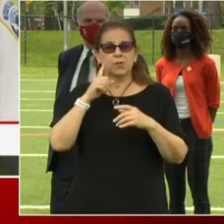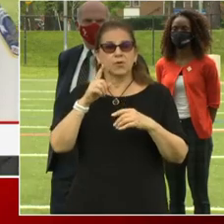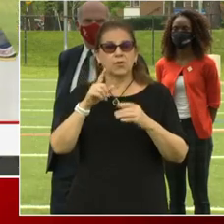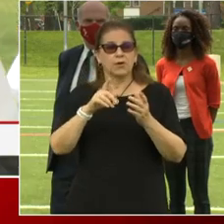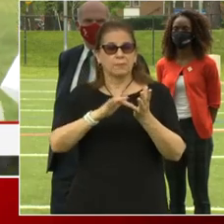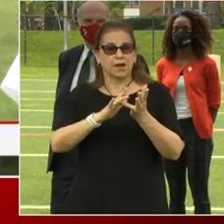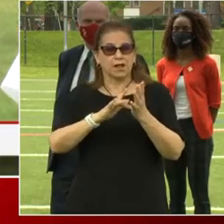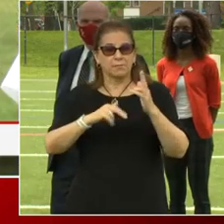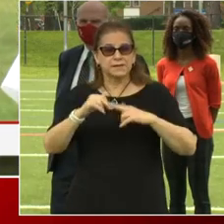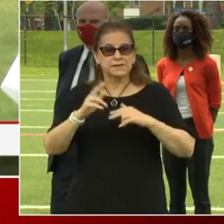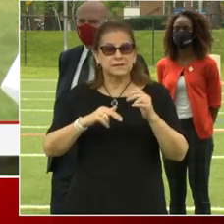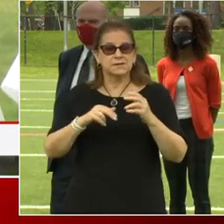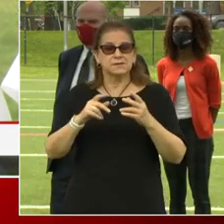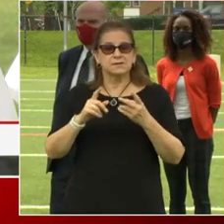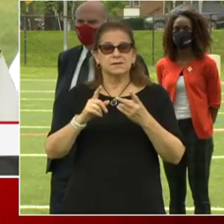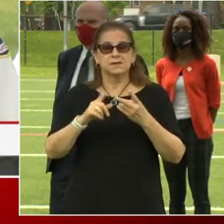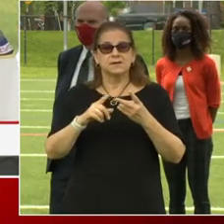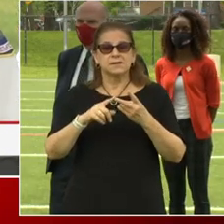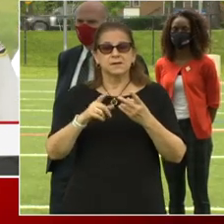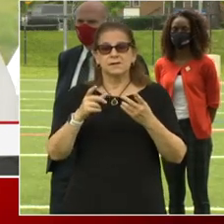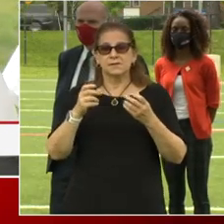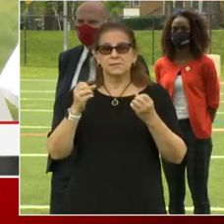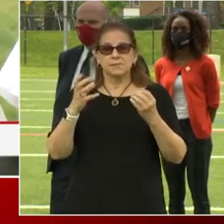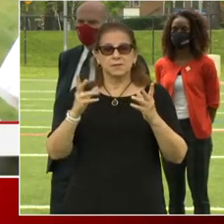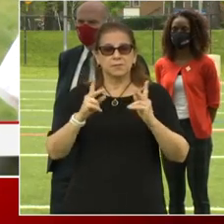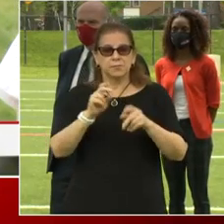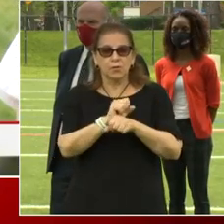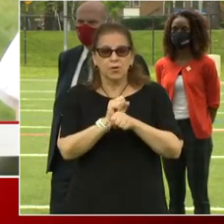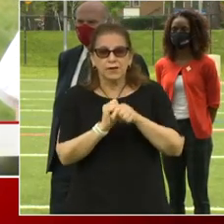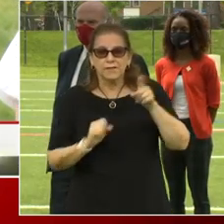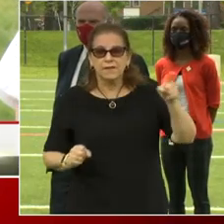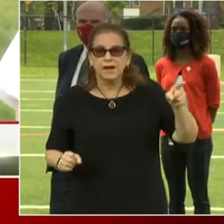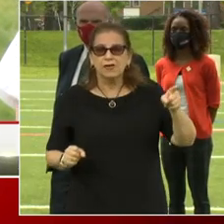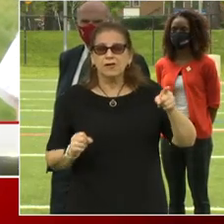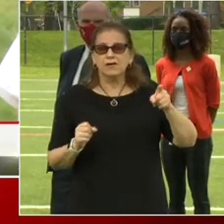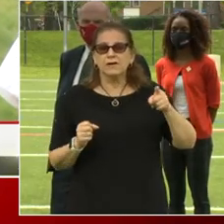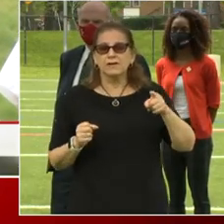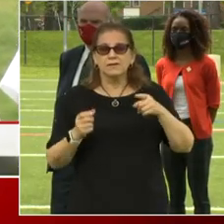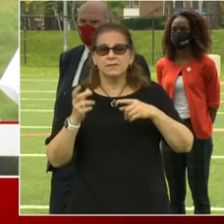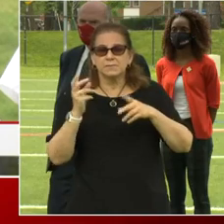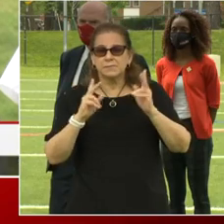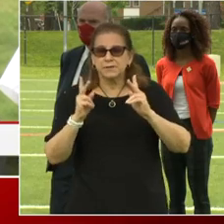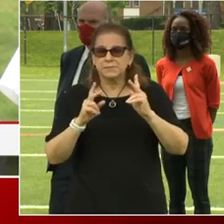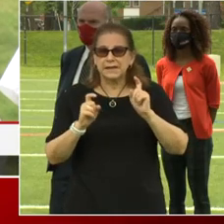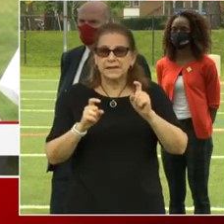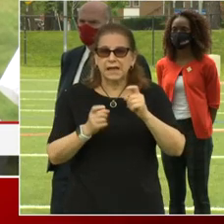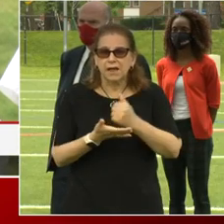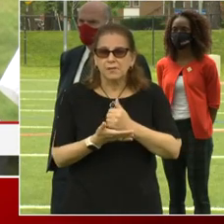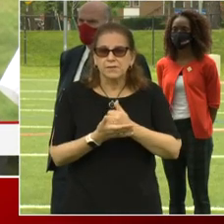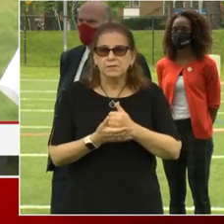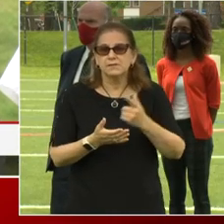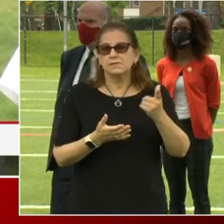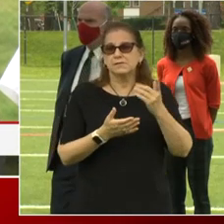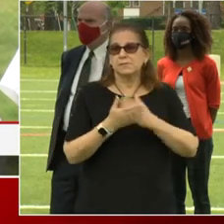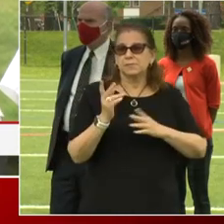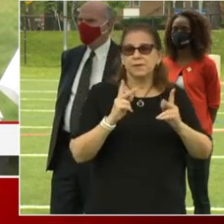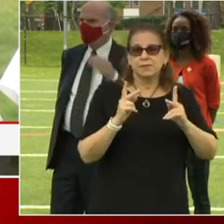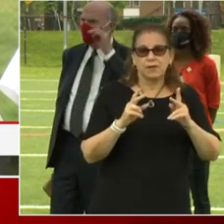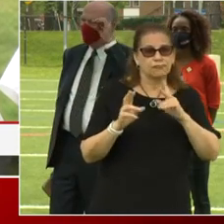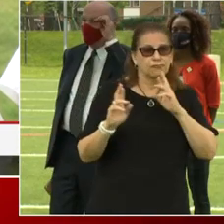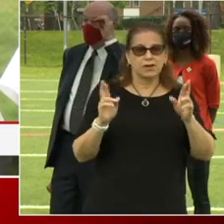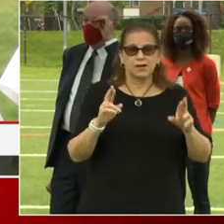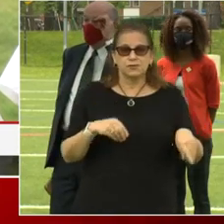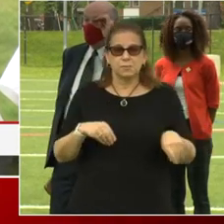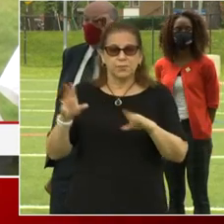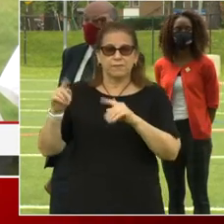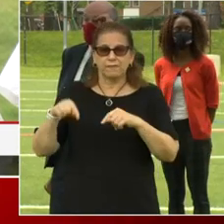The professionals there are asking me for help. They're getting ready to move out of the community. We